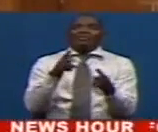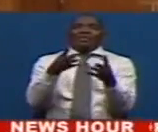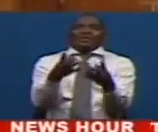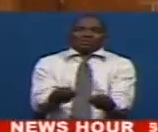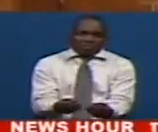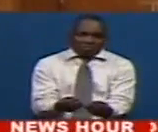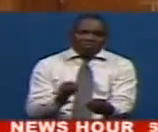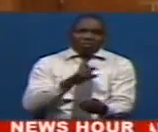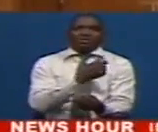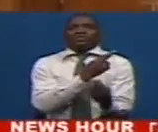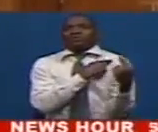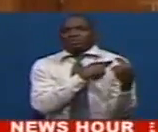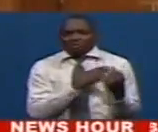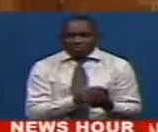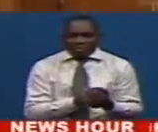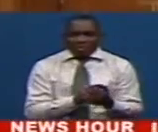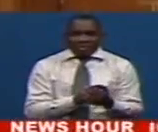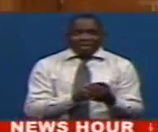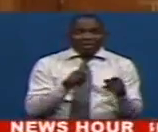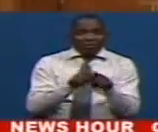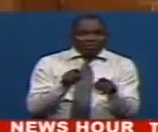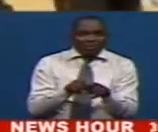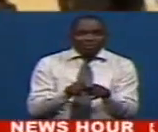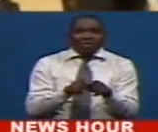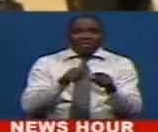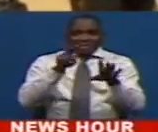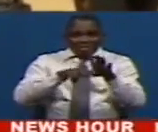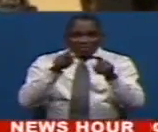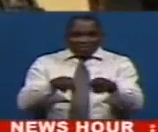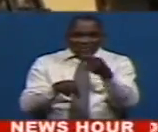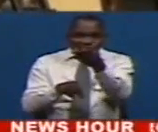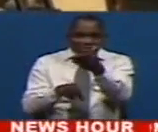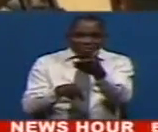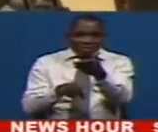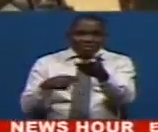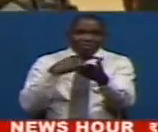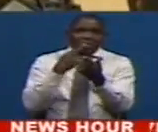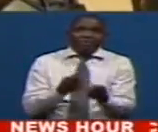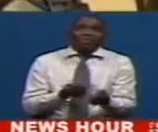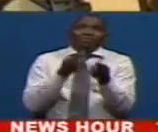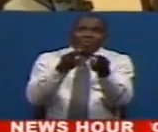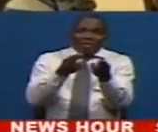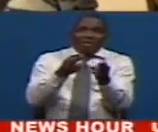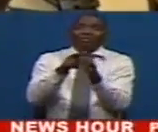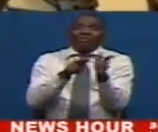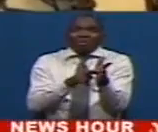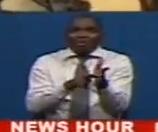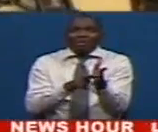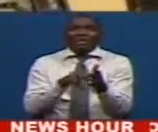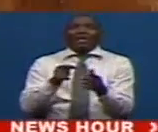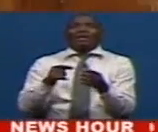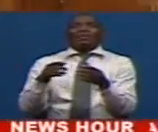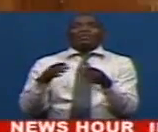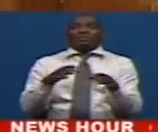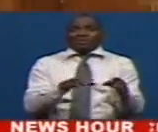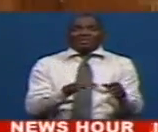new responsibility. On your desk, Madam Chairperson, will be the recommendations of the report from the Broby